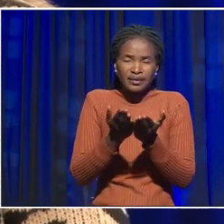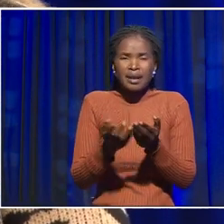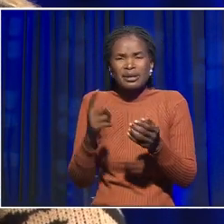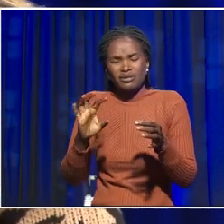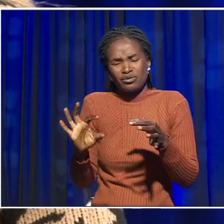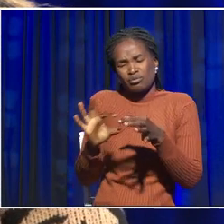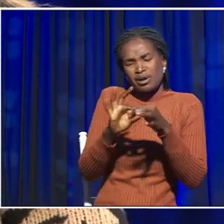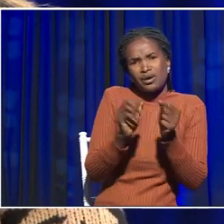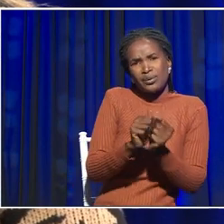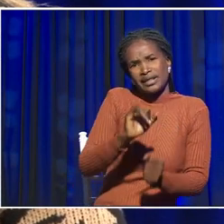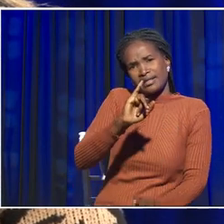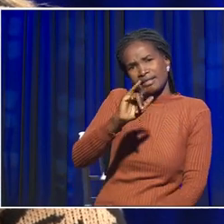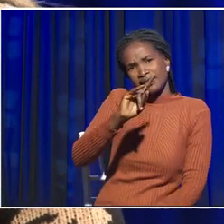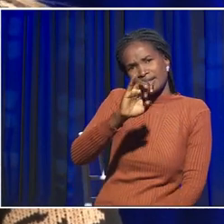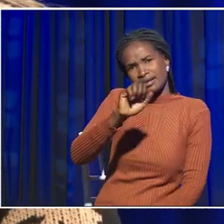of Things,